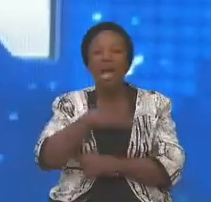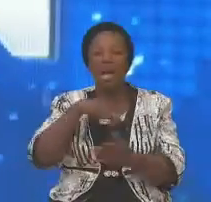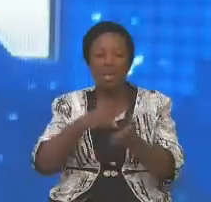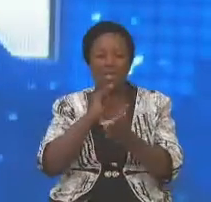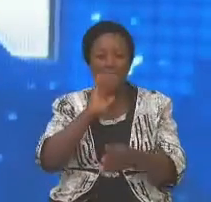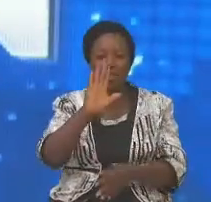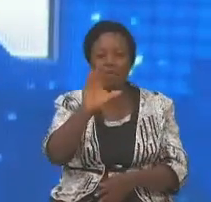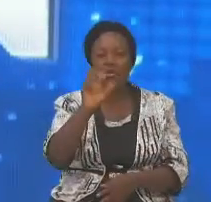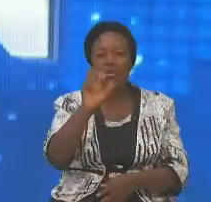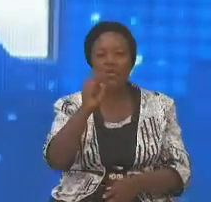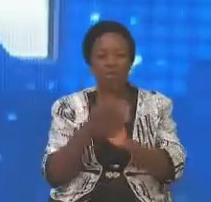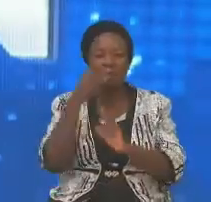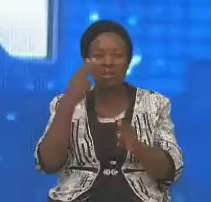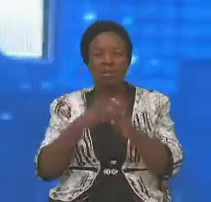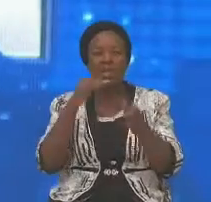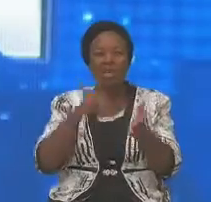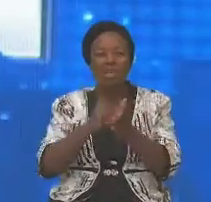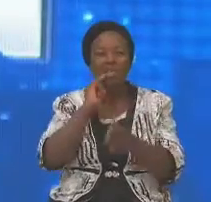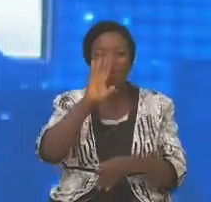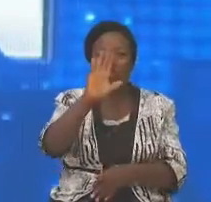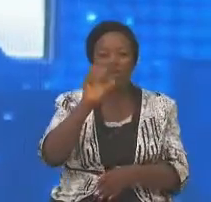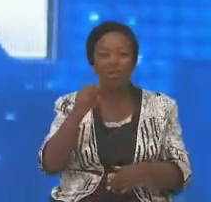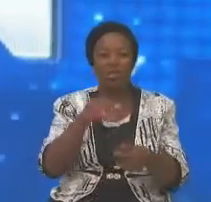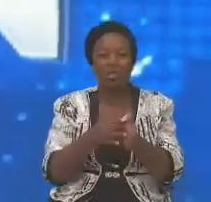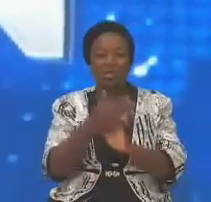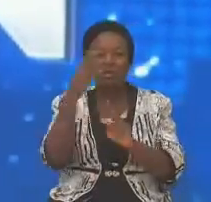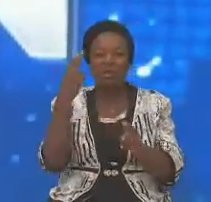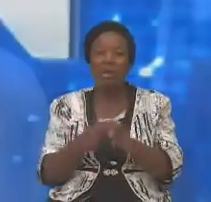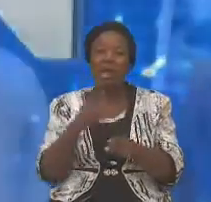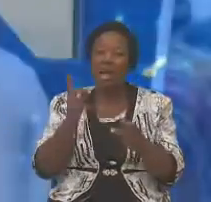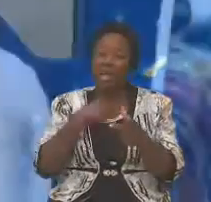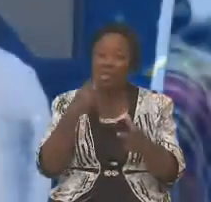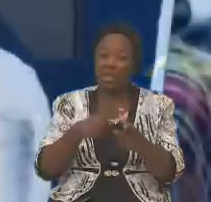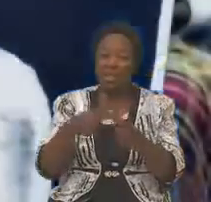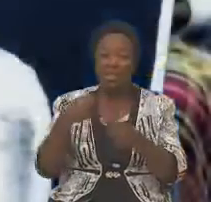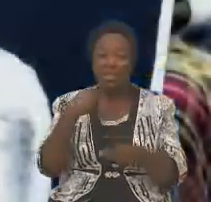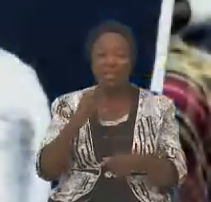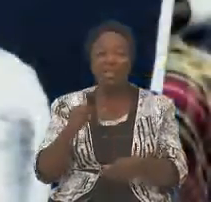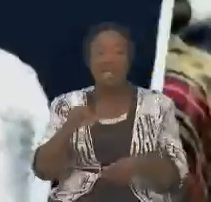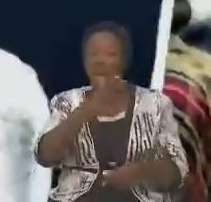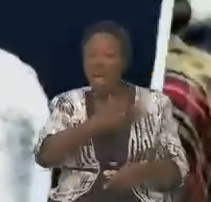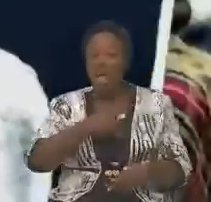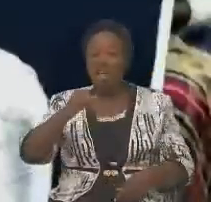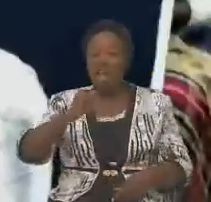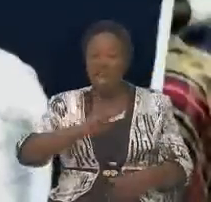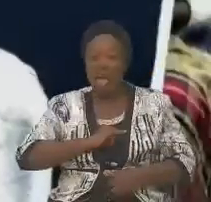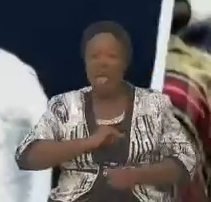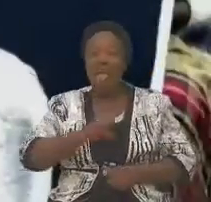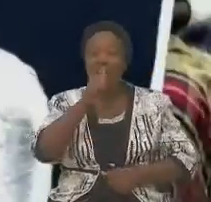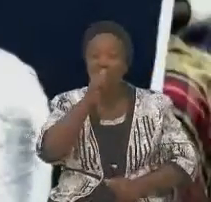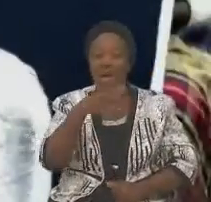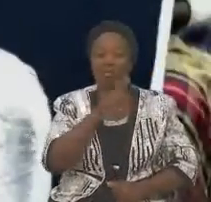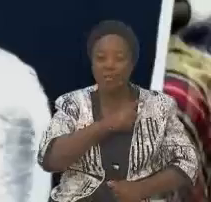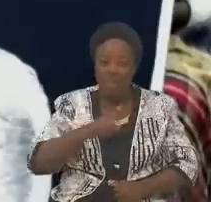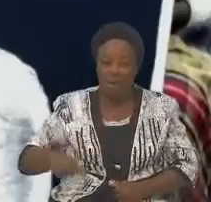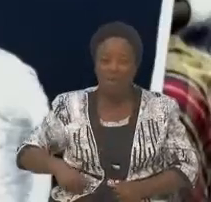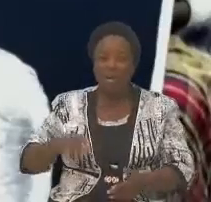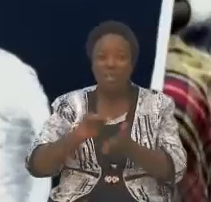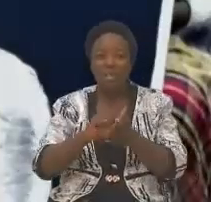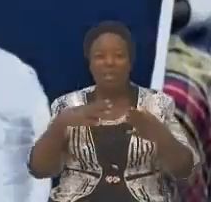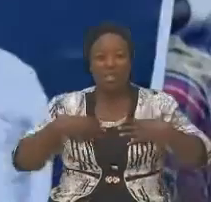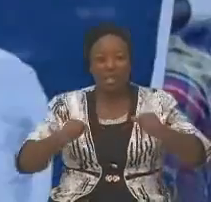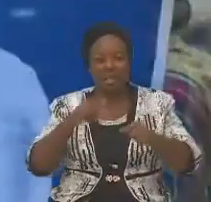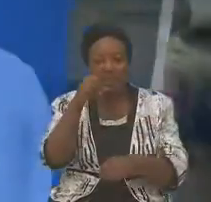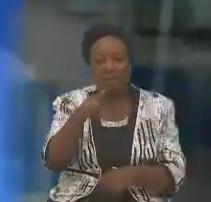look away from every other sinner and look unto the Lord and understand he has given us his